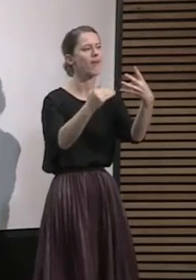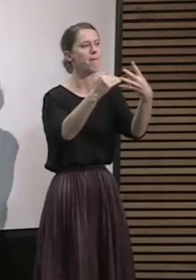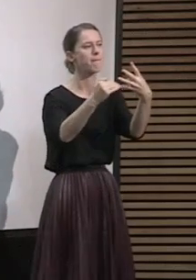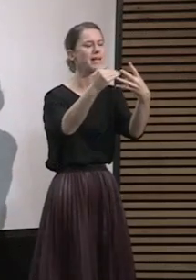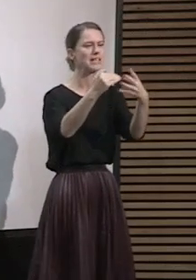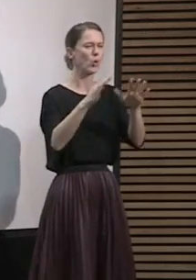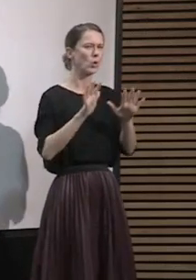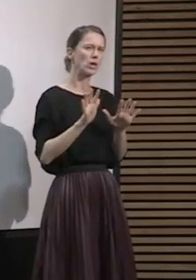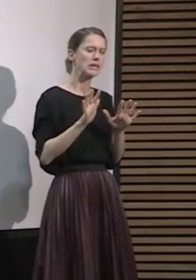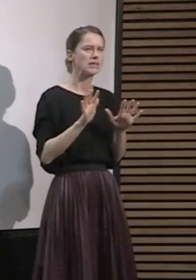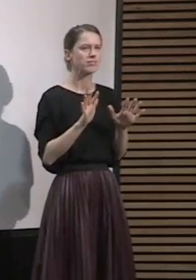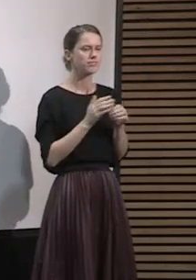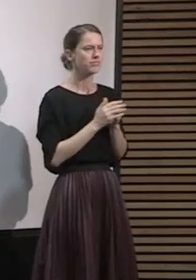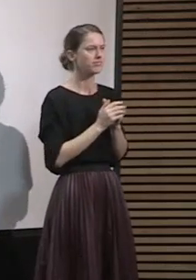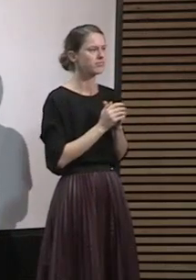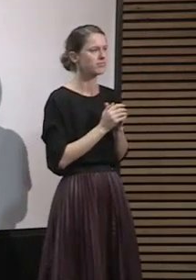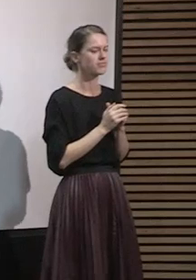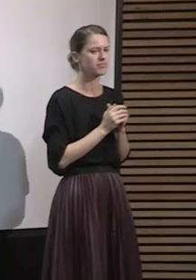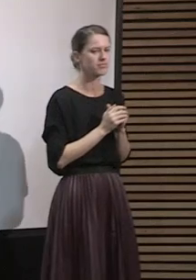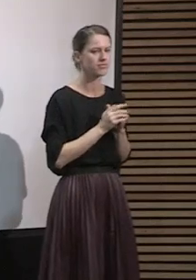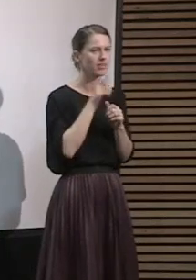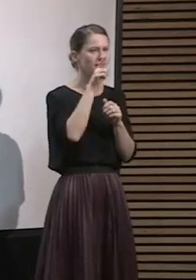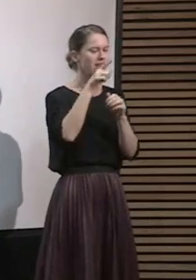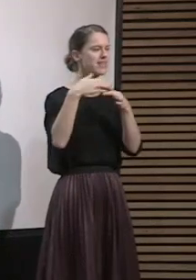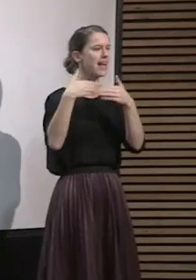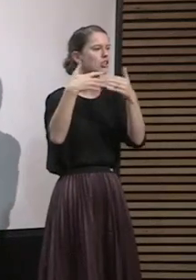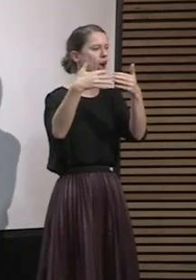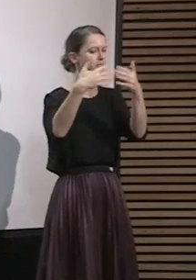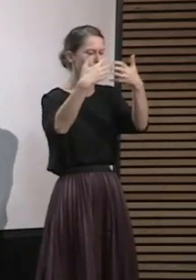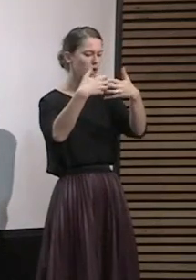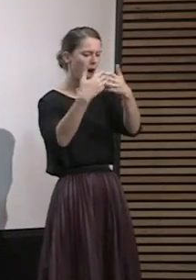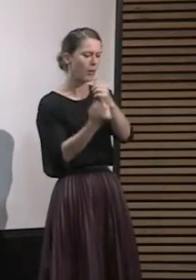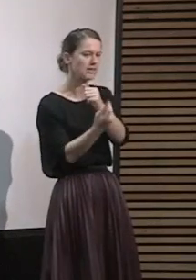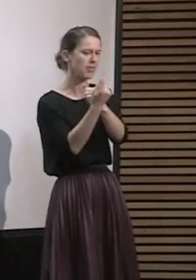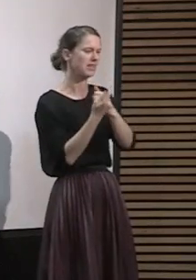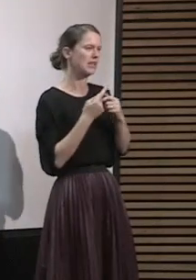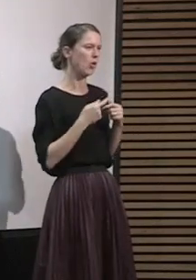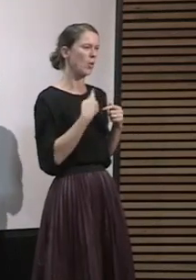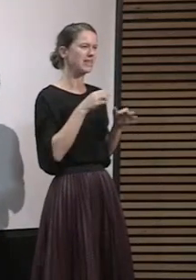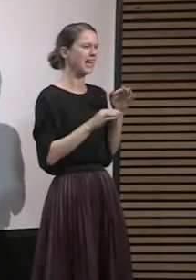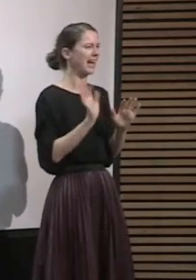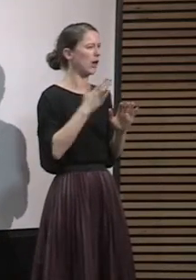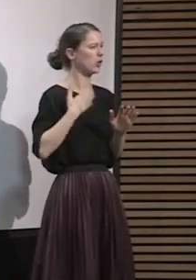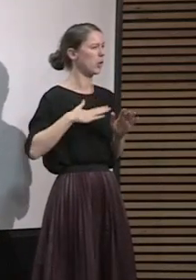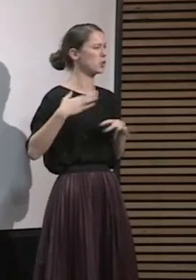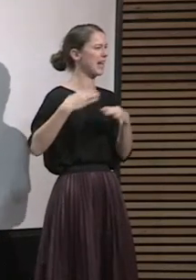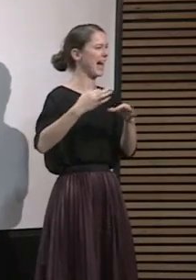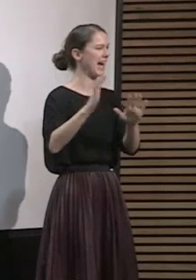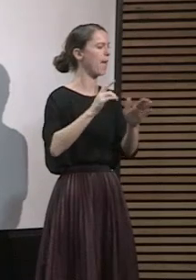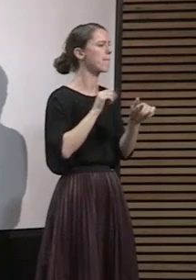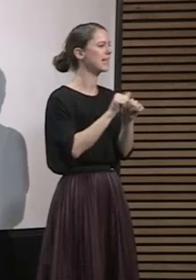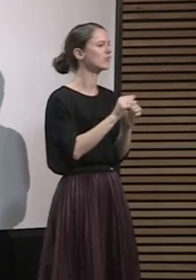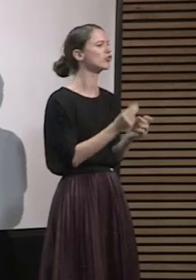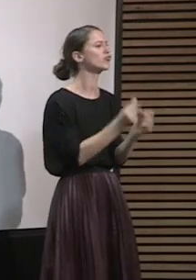existed with a more open environment while they've determined a perimeter of an outbreak. Our view is it's better to assess that with restrictions